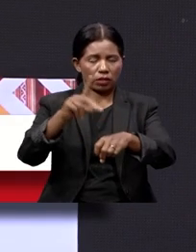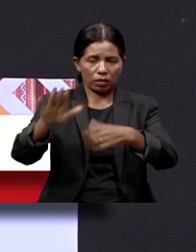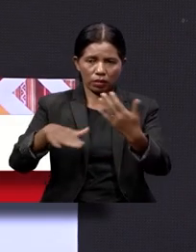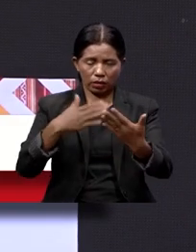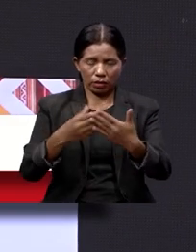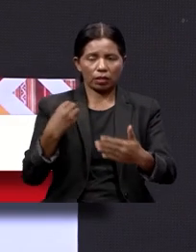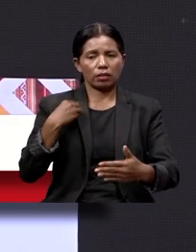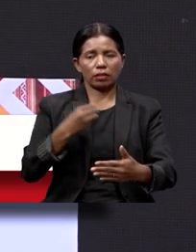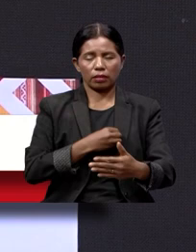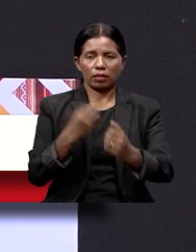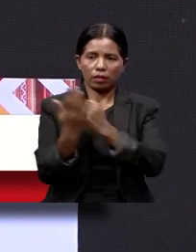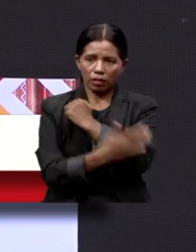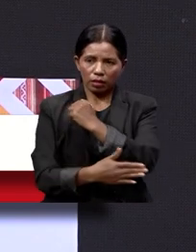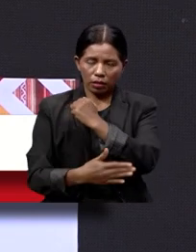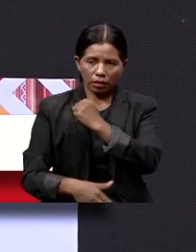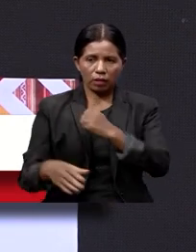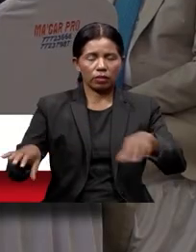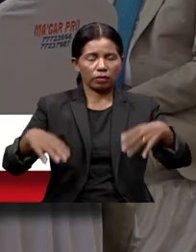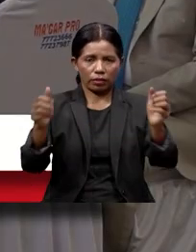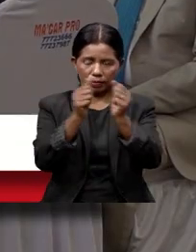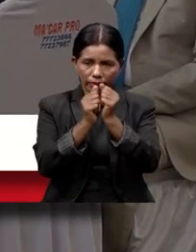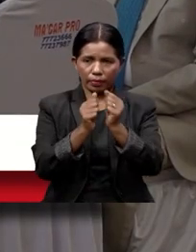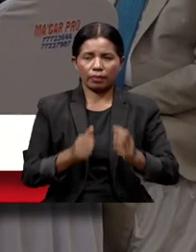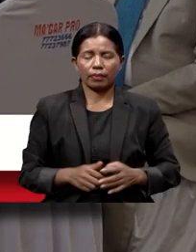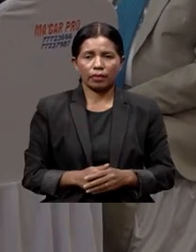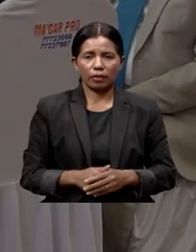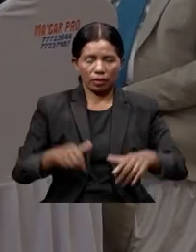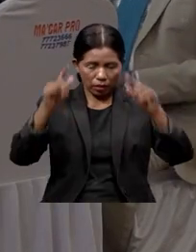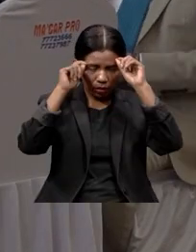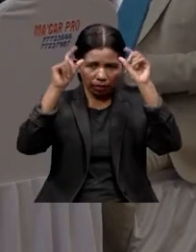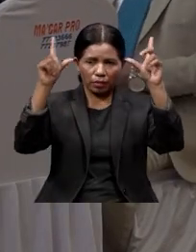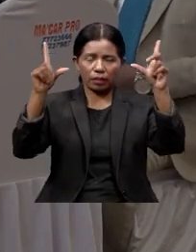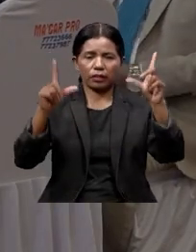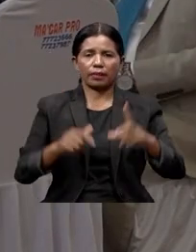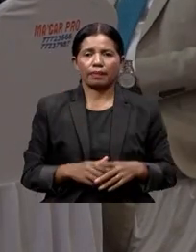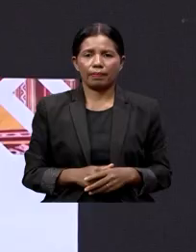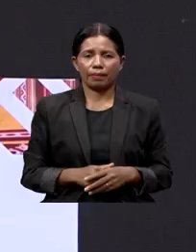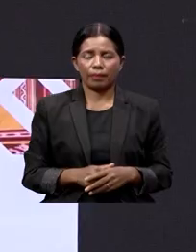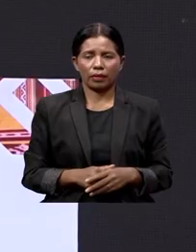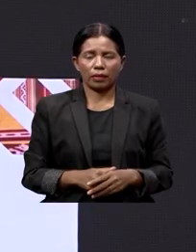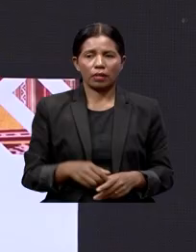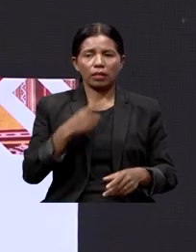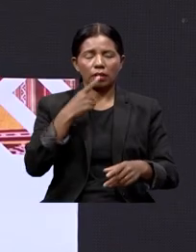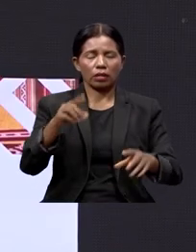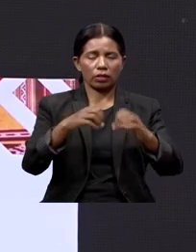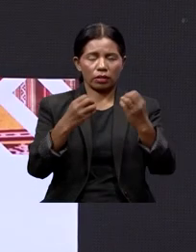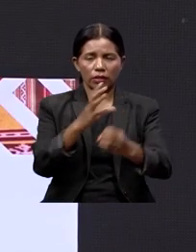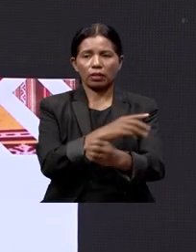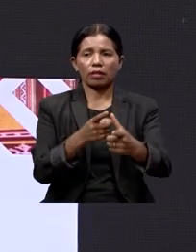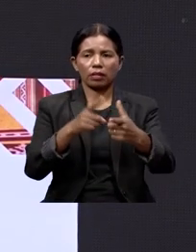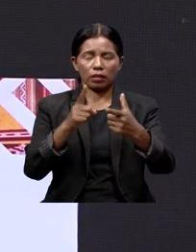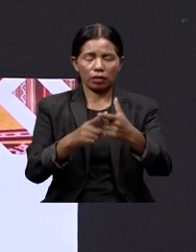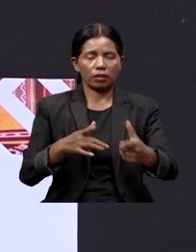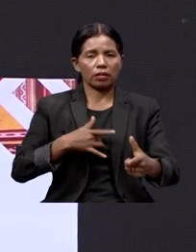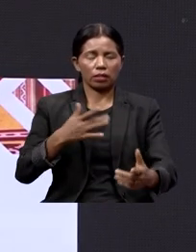our nation and the border region. Timor-Leste, its natural beauty includes its